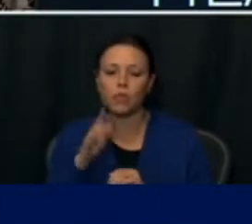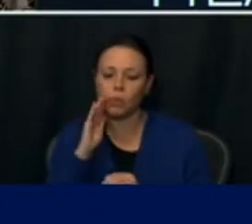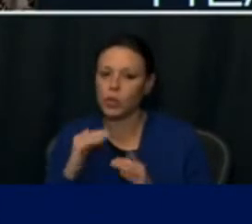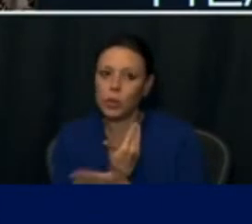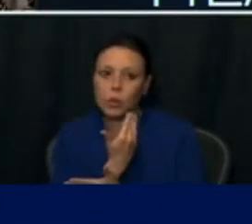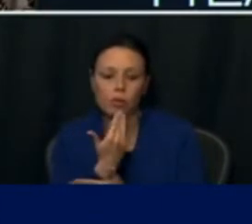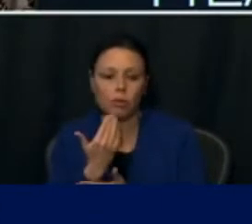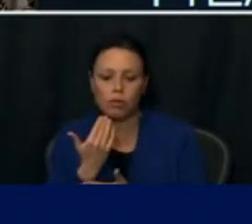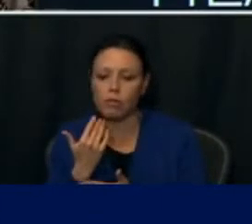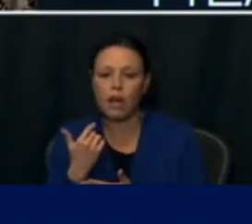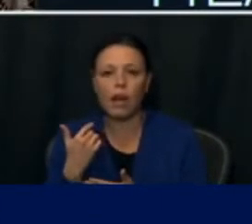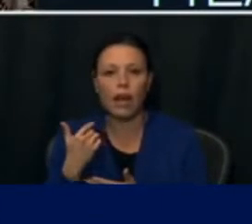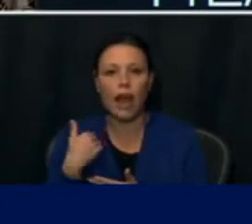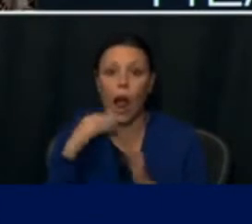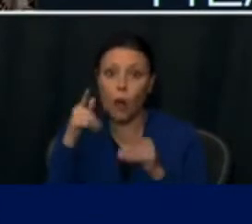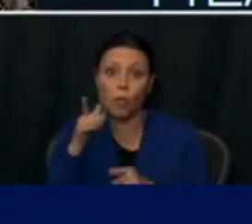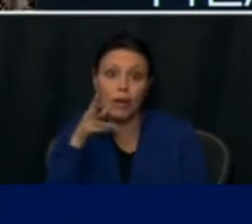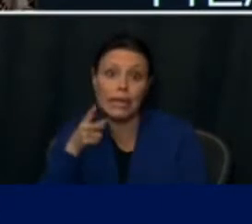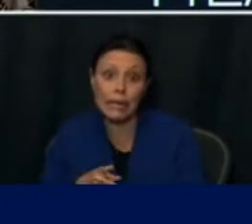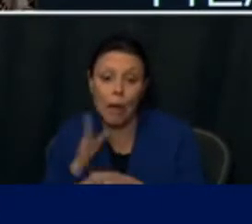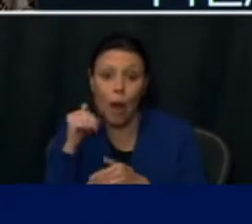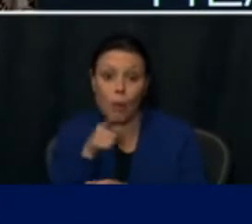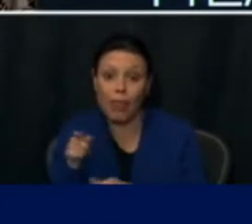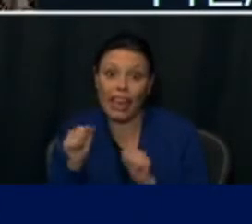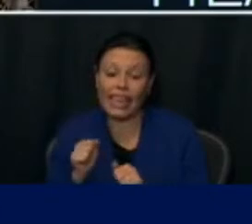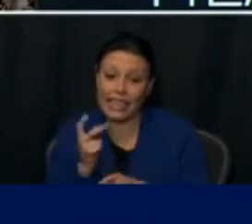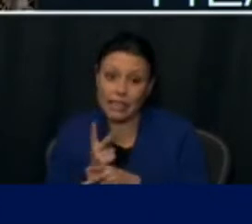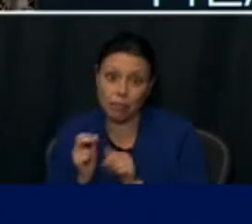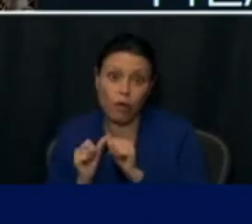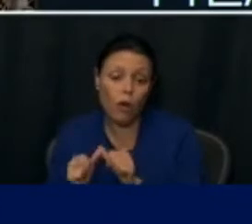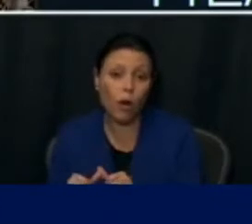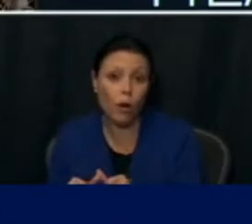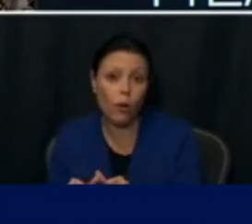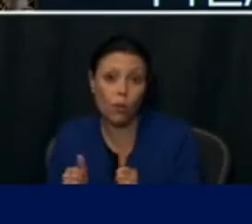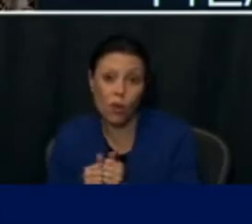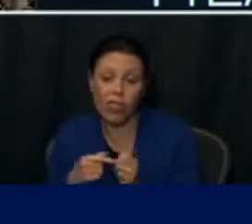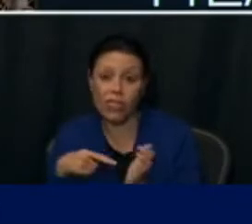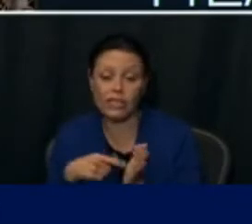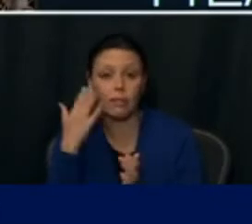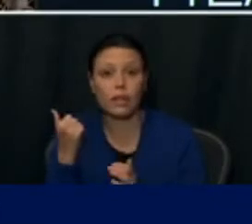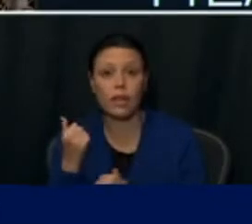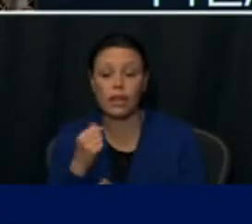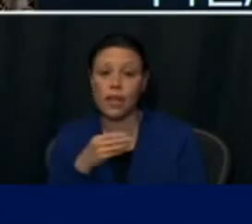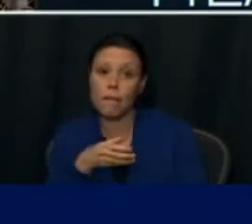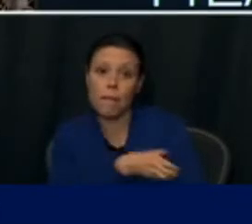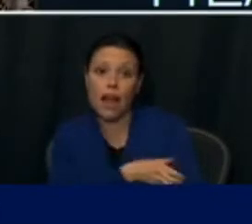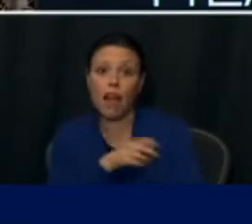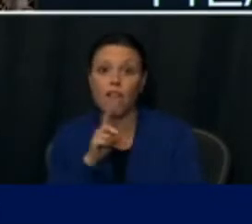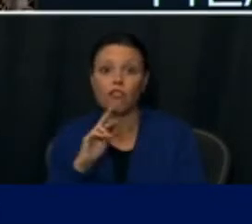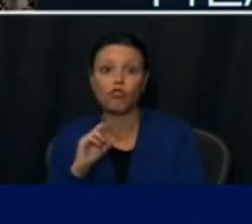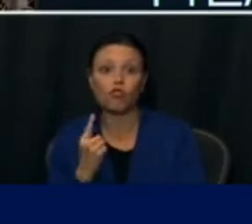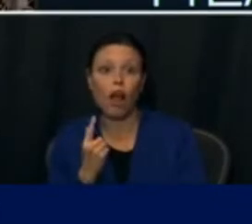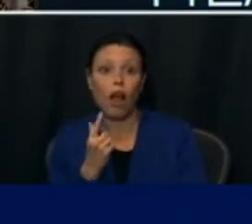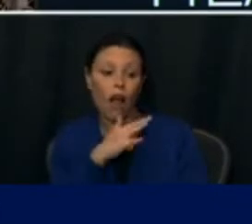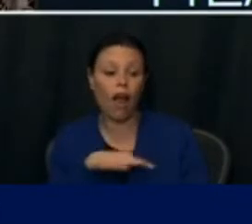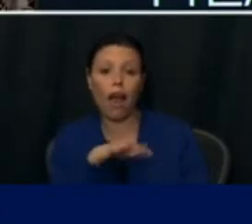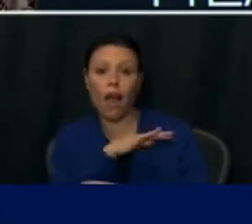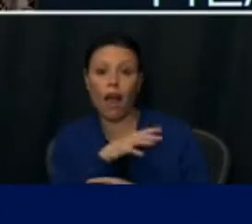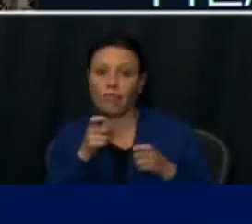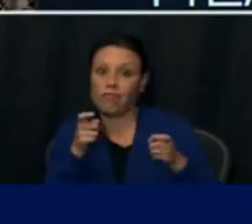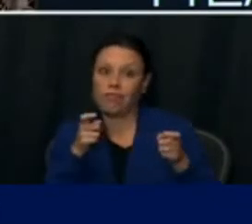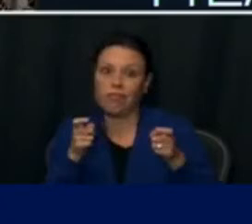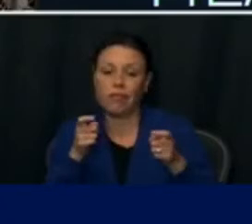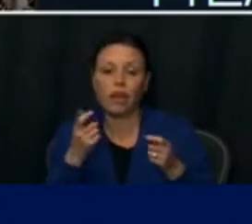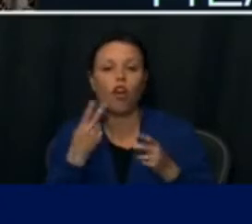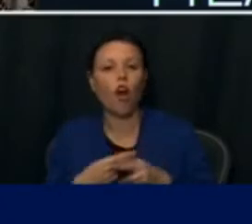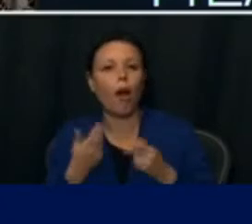like this I just hope they keep it I hope they have the courage to keep it because the powerful drug Lobby big Pharma is